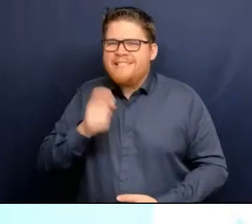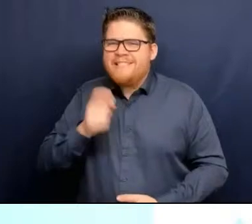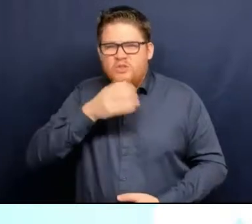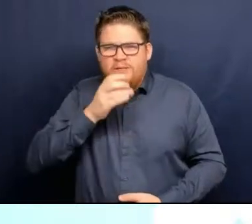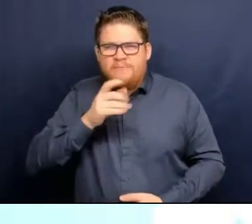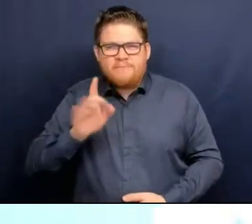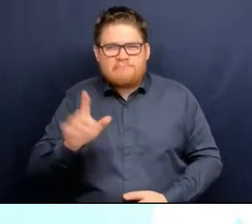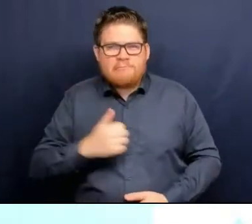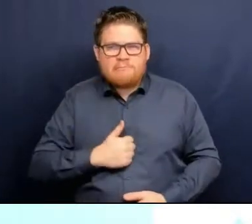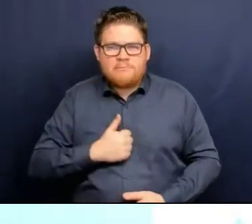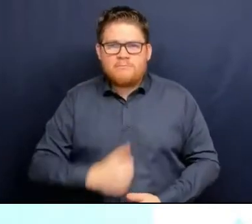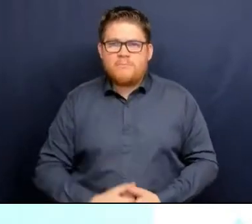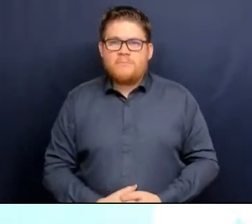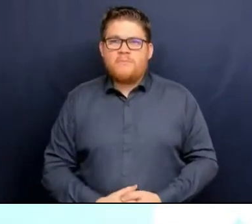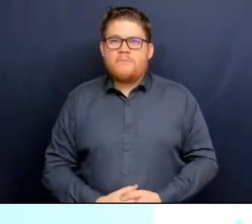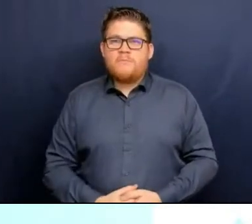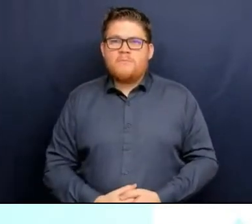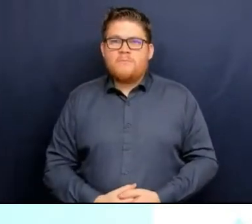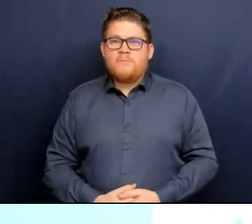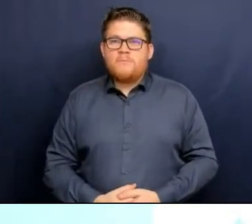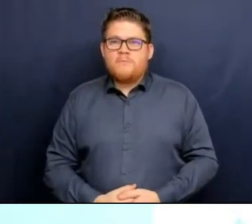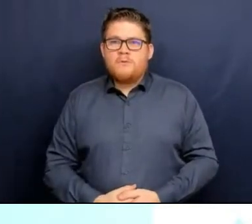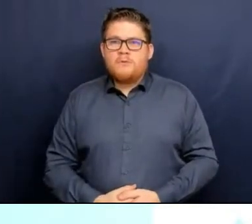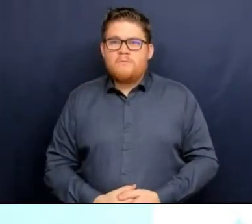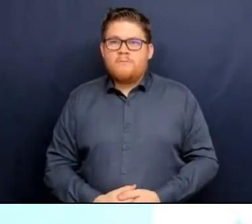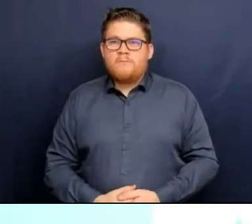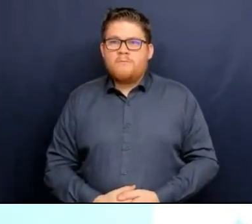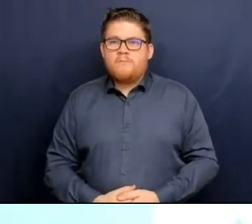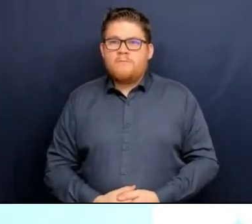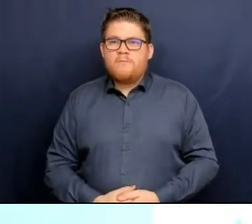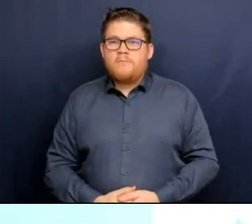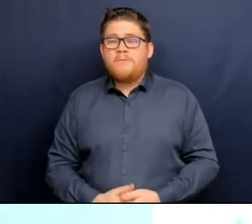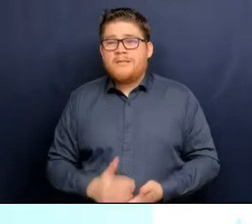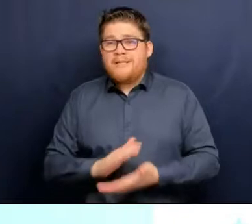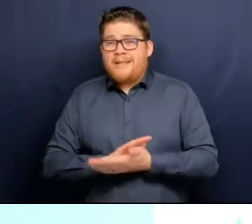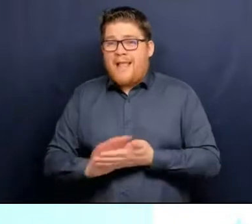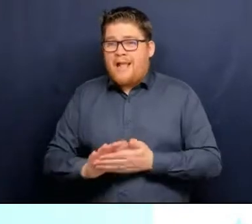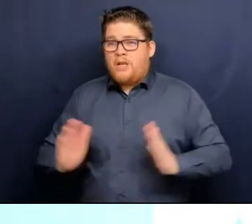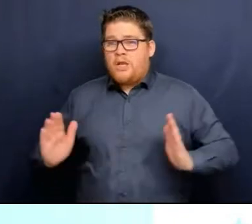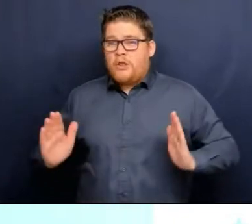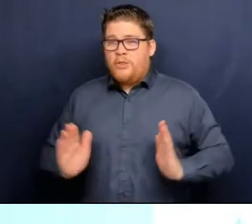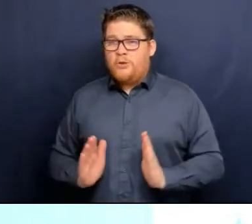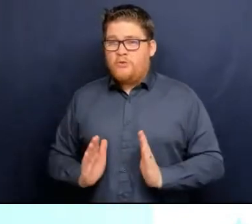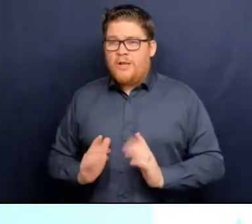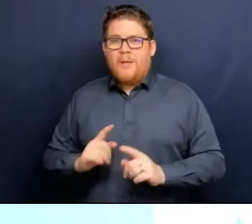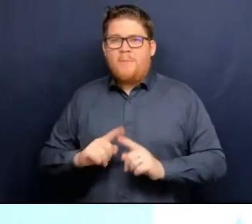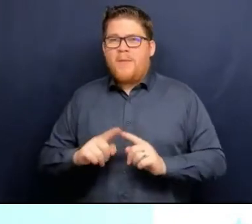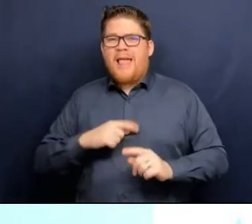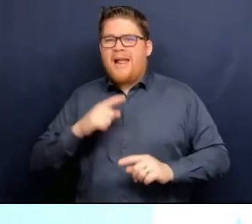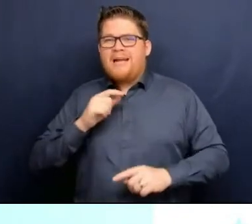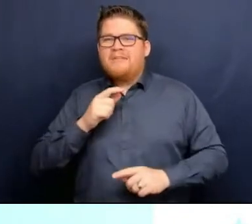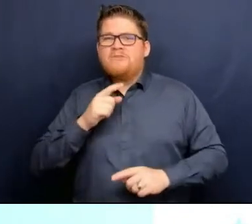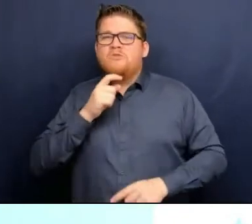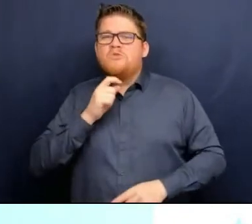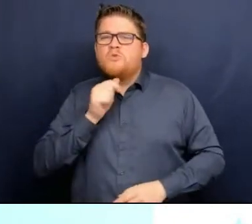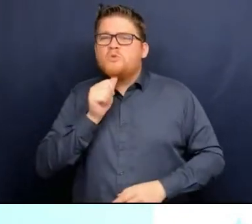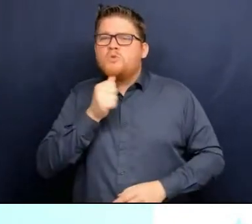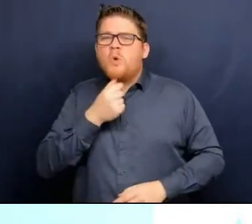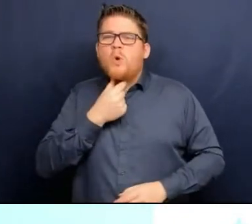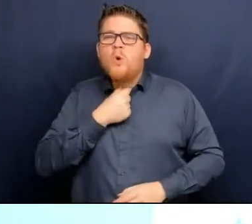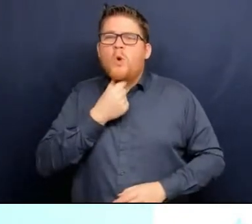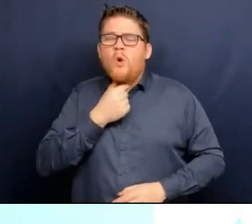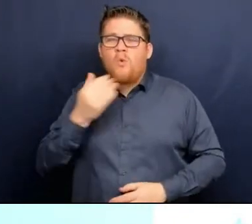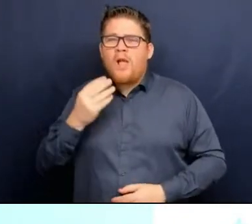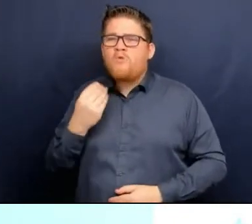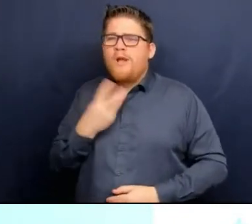I got to lose some weight, but I can't swallow anymore. That's the downside of radiation. I want to also say that